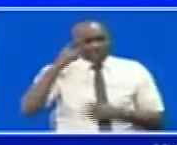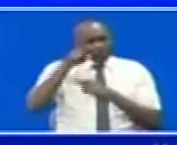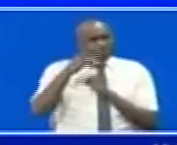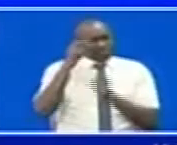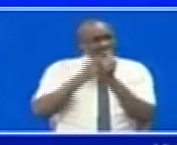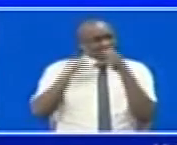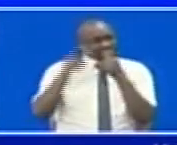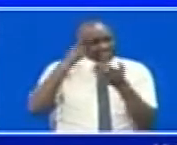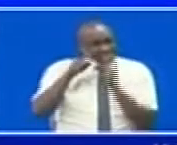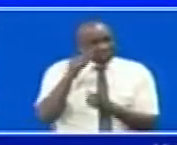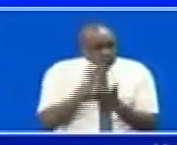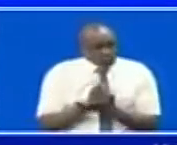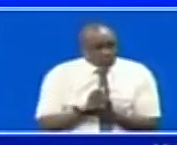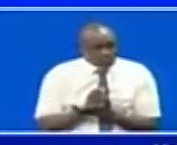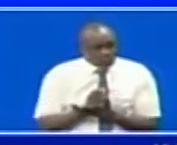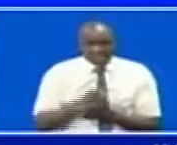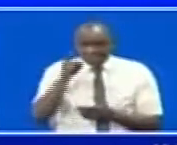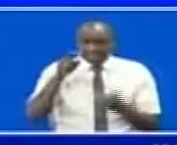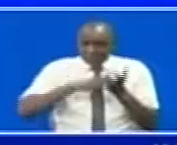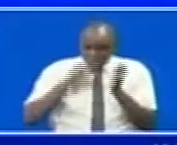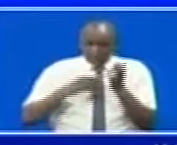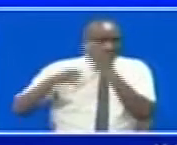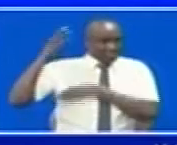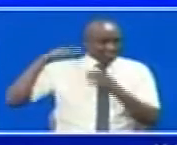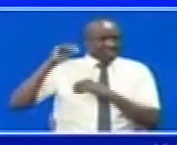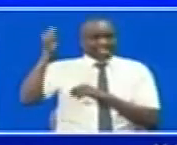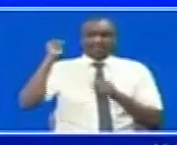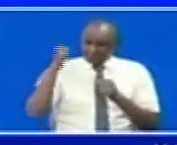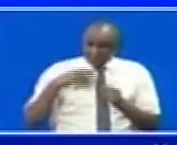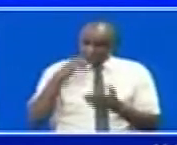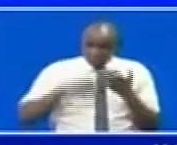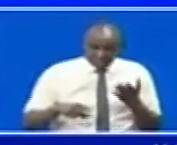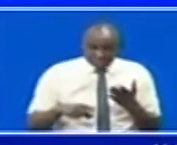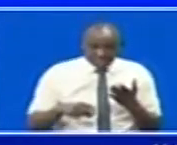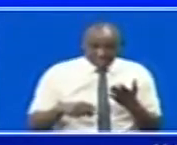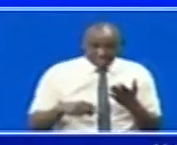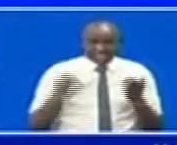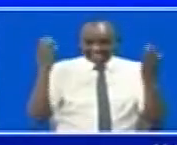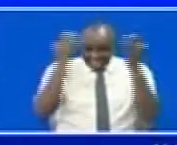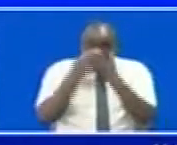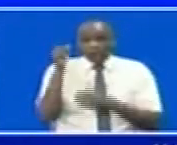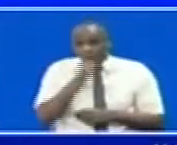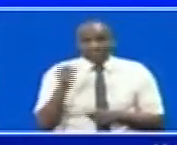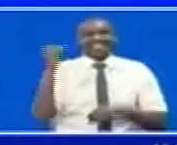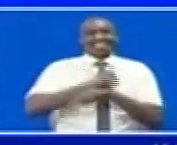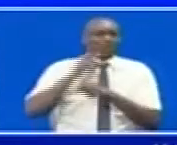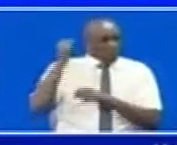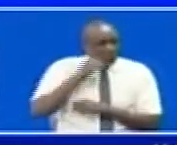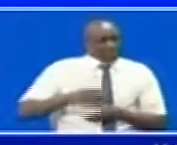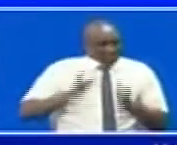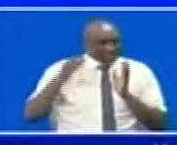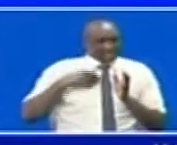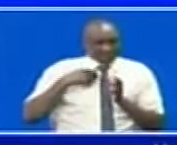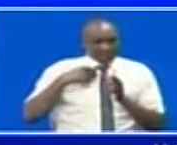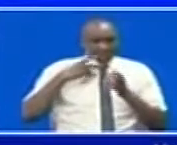in 2017? Does that not take us back to what many Kenyans like to refer to as the dark old days of the